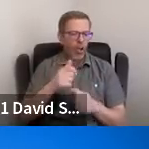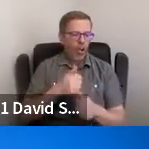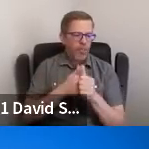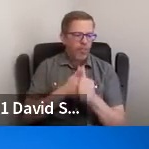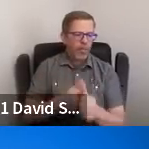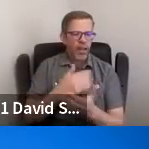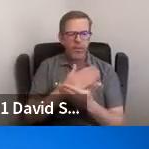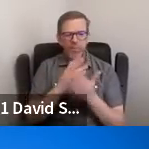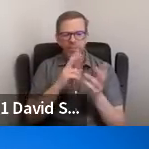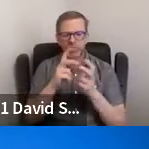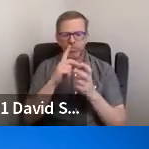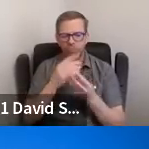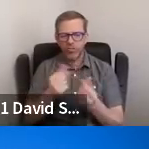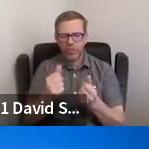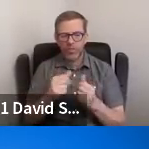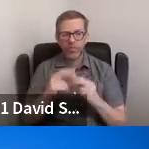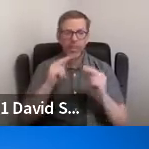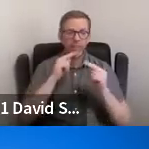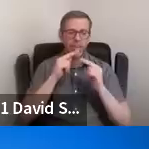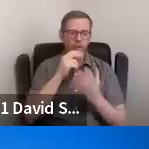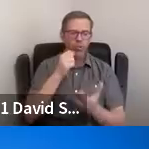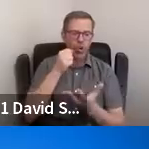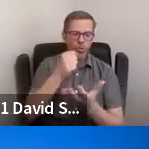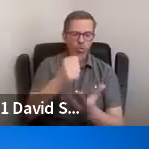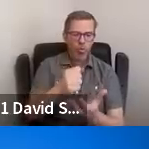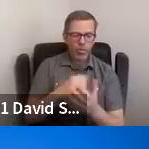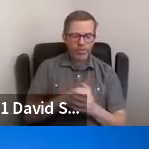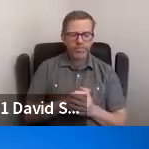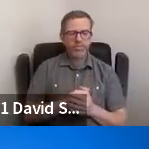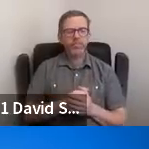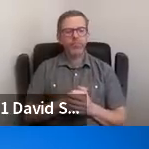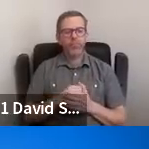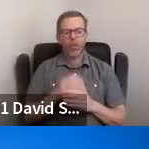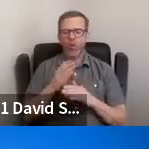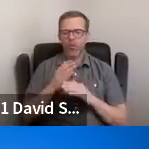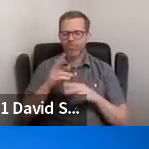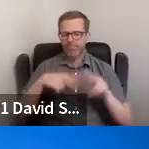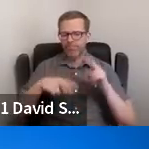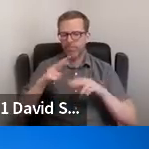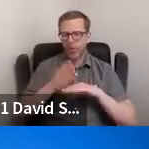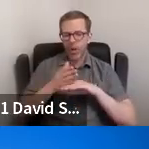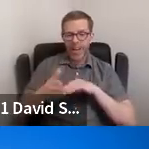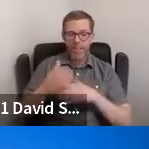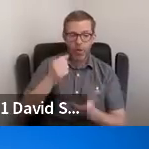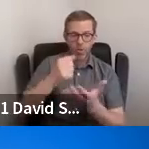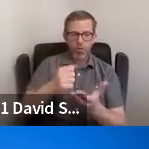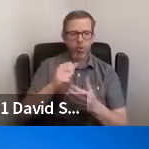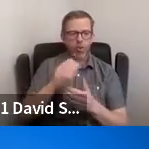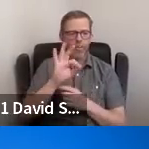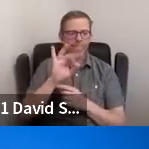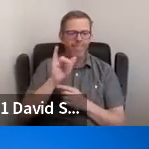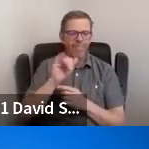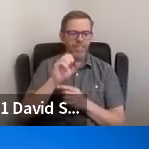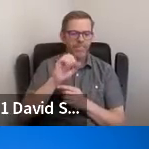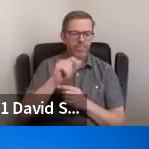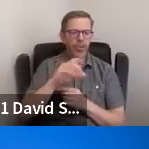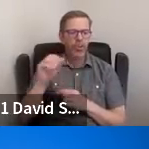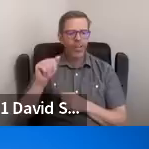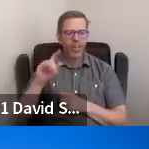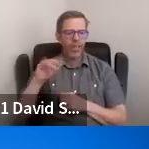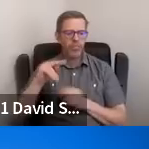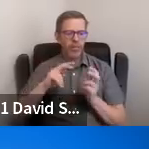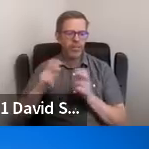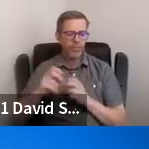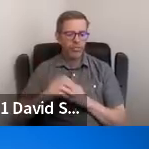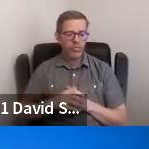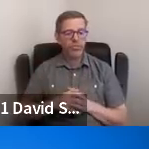resolved, negotiate and issue the award, oversee post-award fiscal and administrative issues, and is your contact